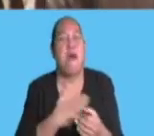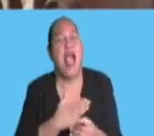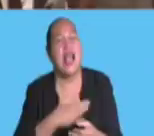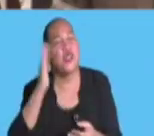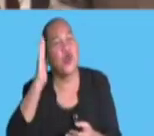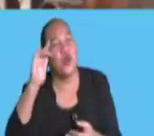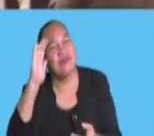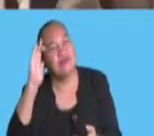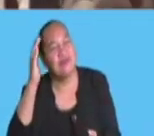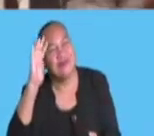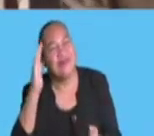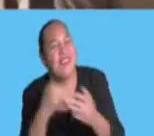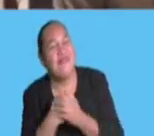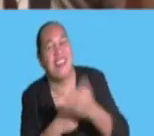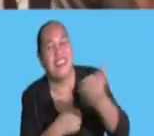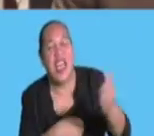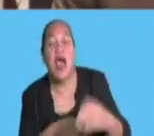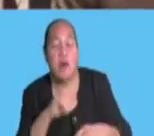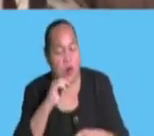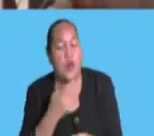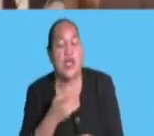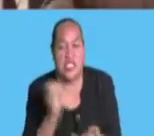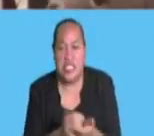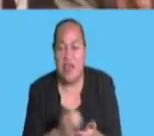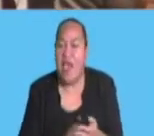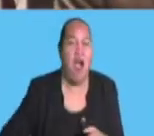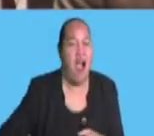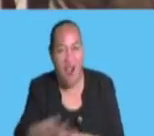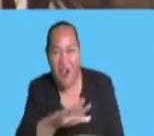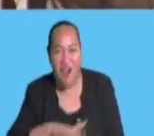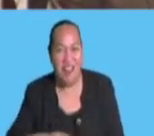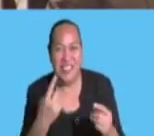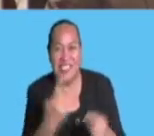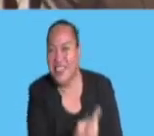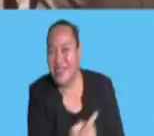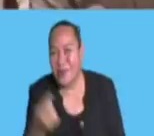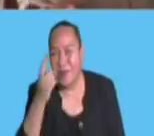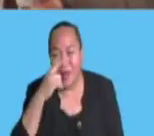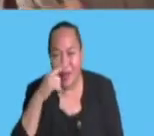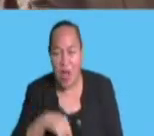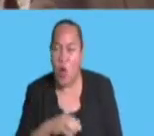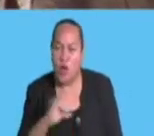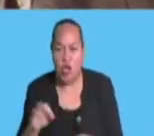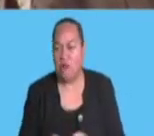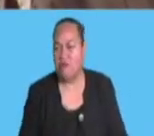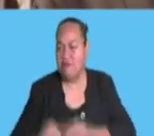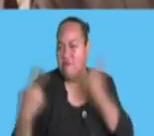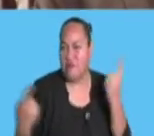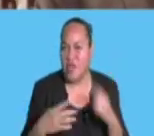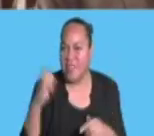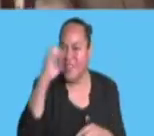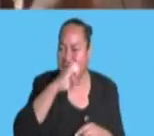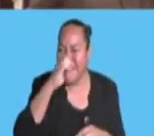there, this government will serve everybody because we serve every single person in this country. We don't distinguish between race,